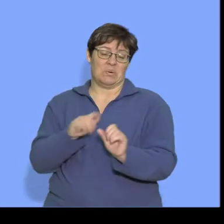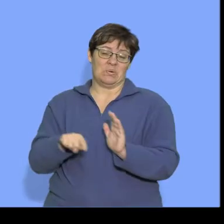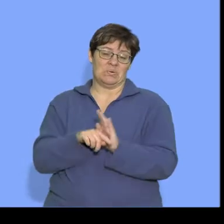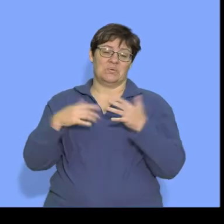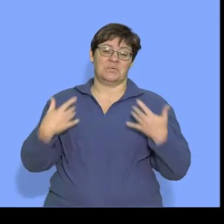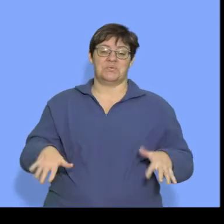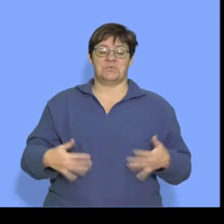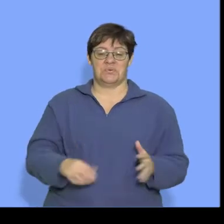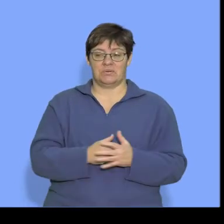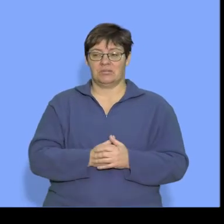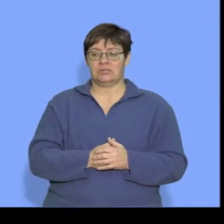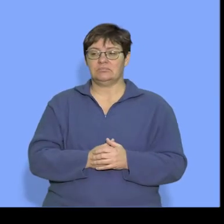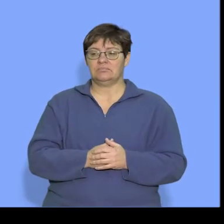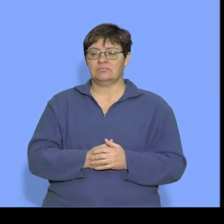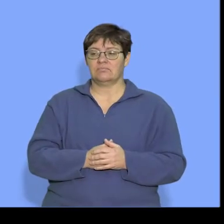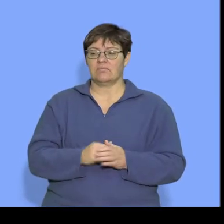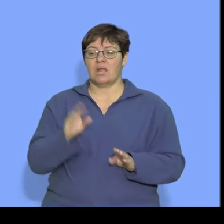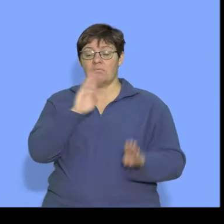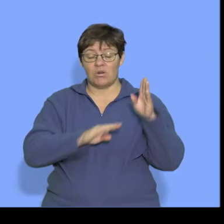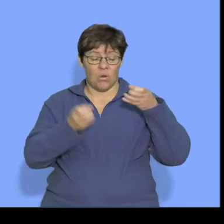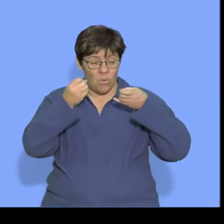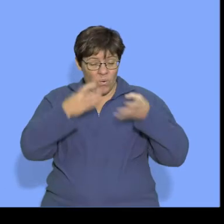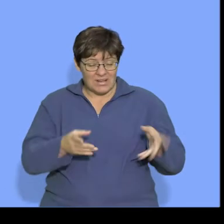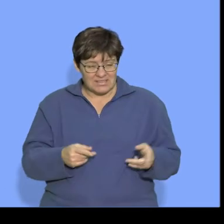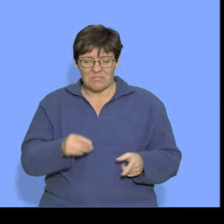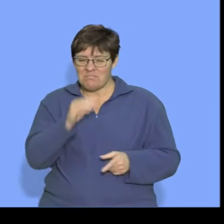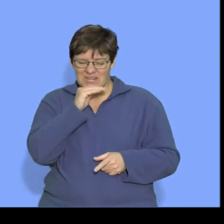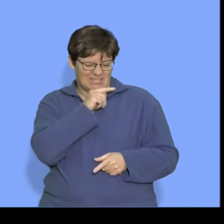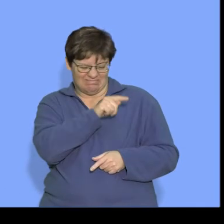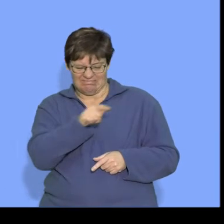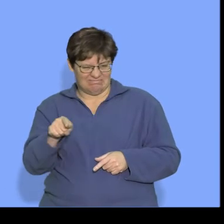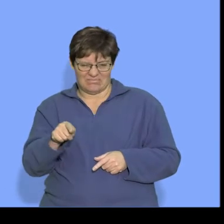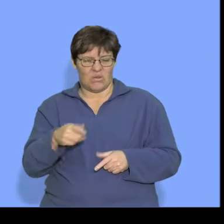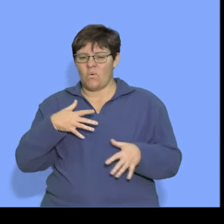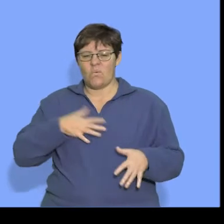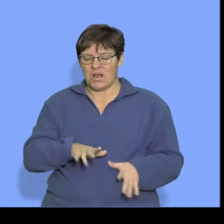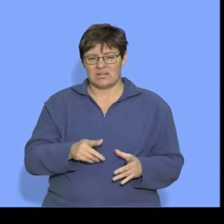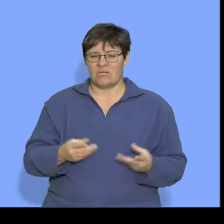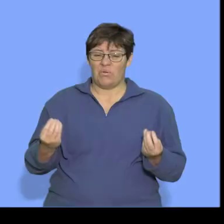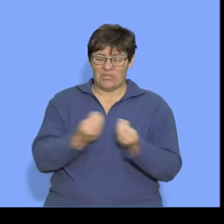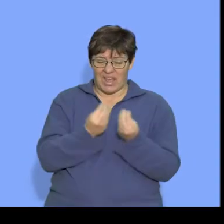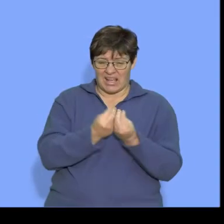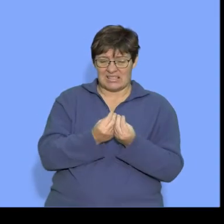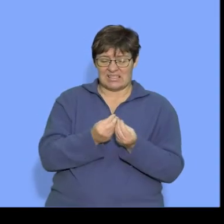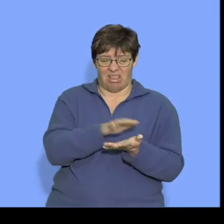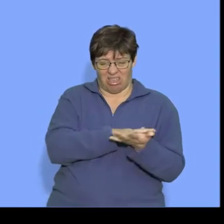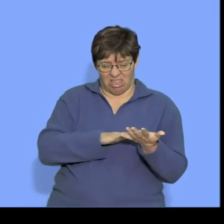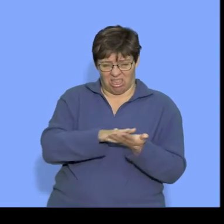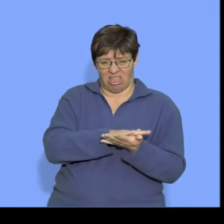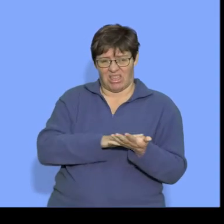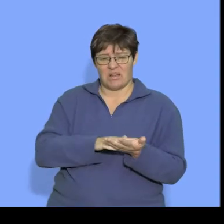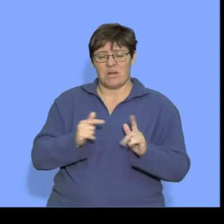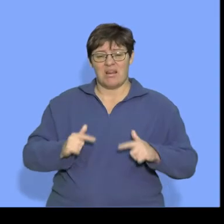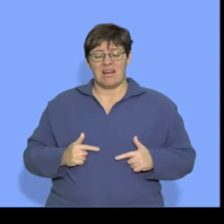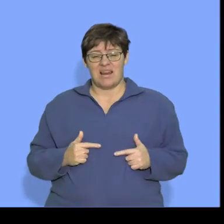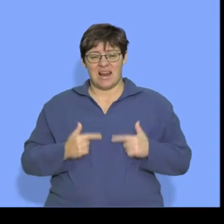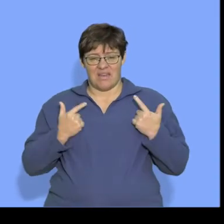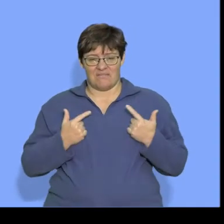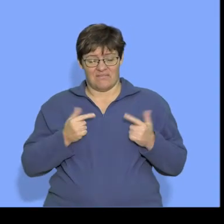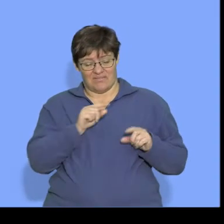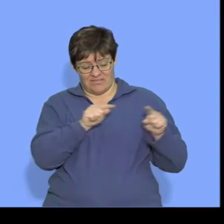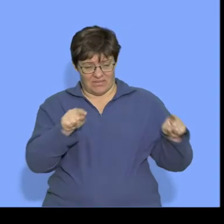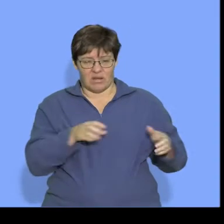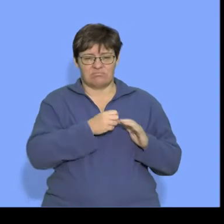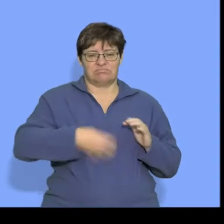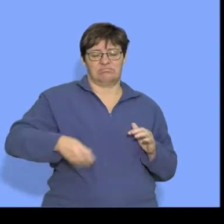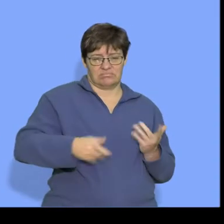biology, waste is any of the many unwanted substances or toxins that are expelled from living organisms